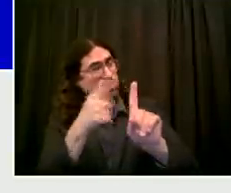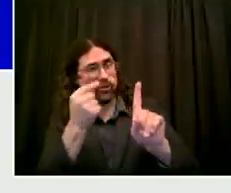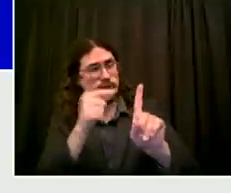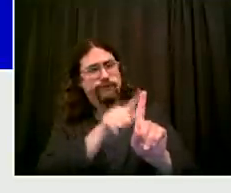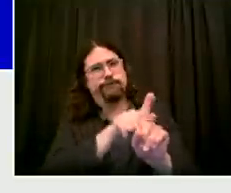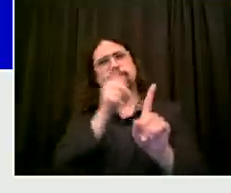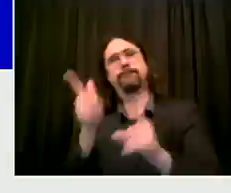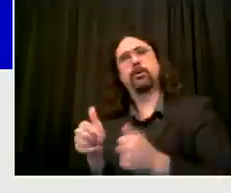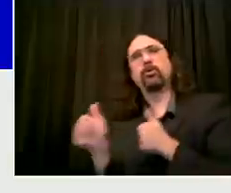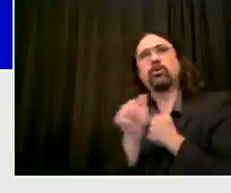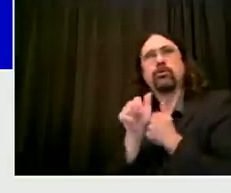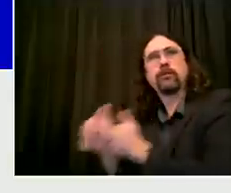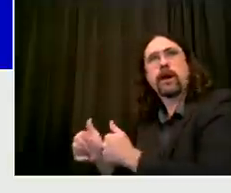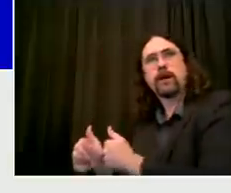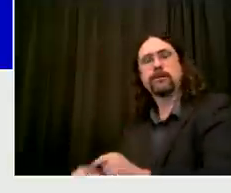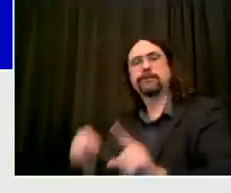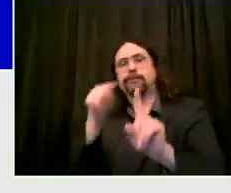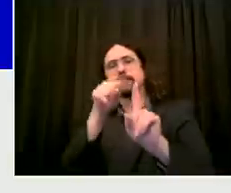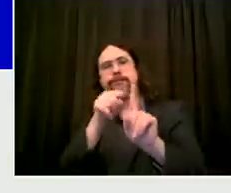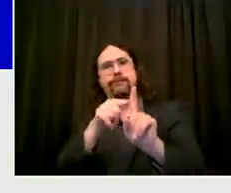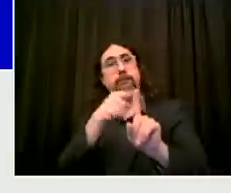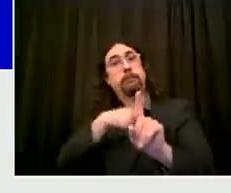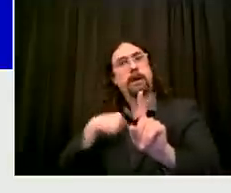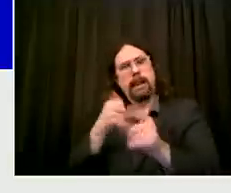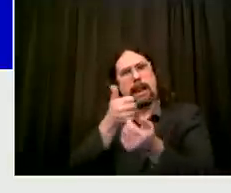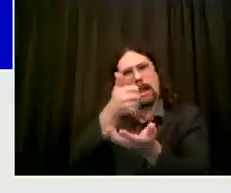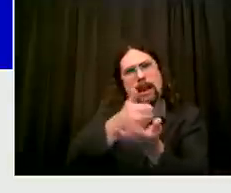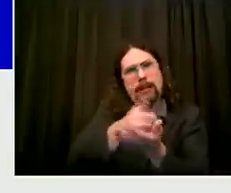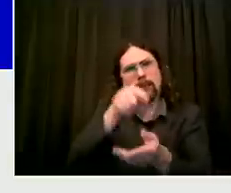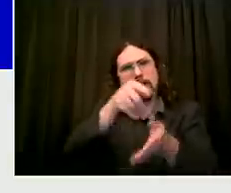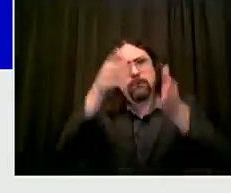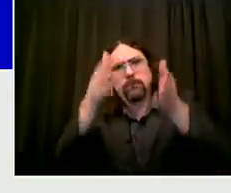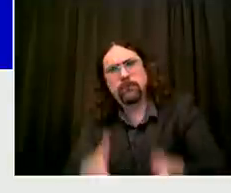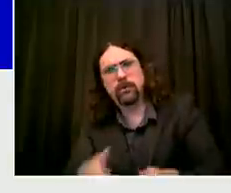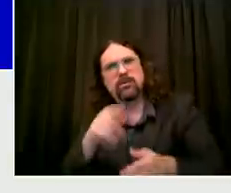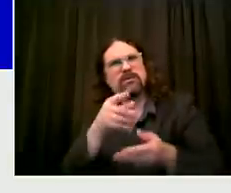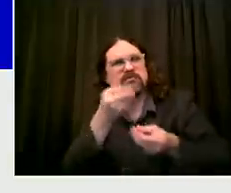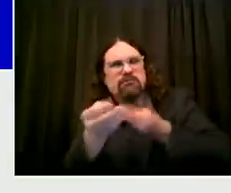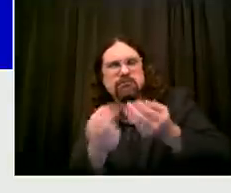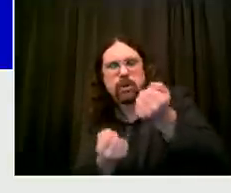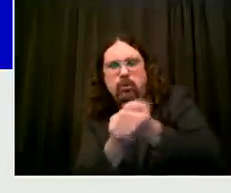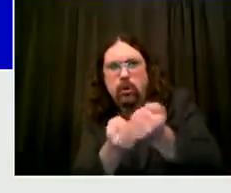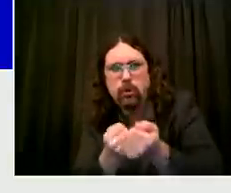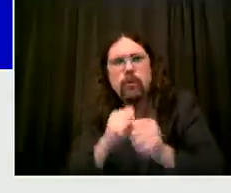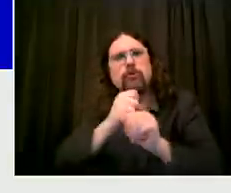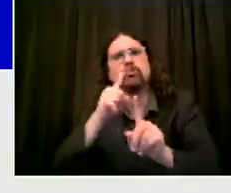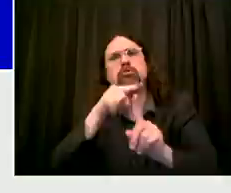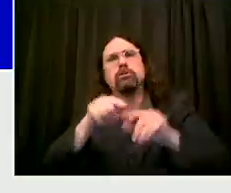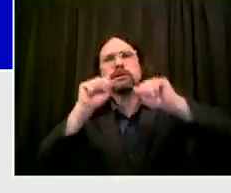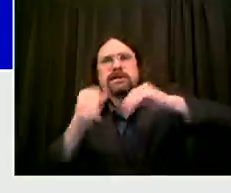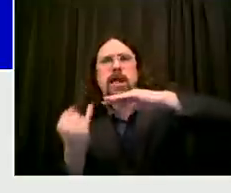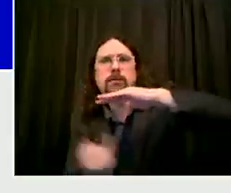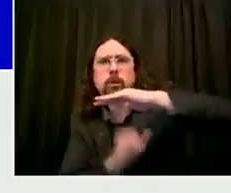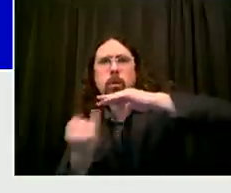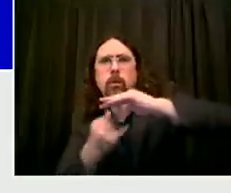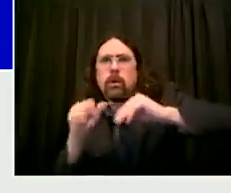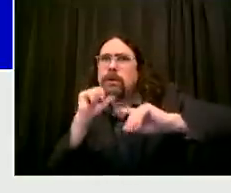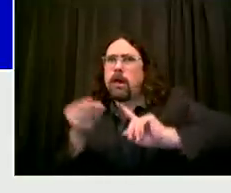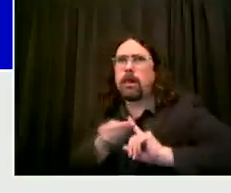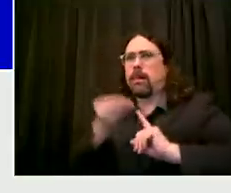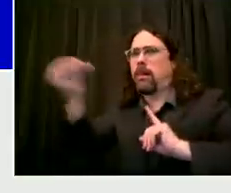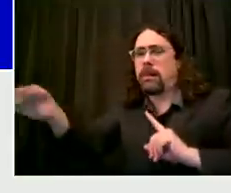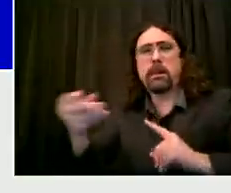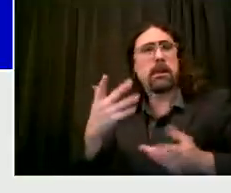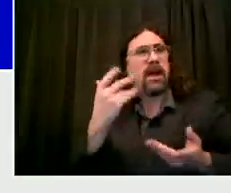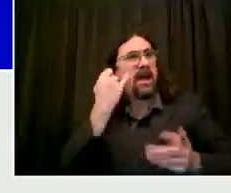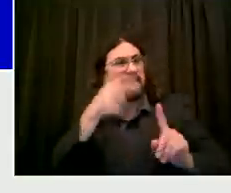help isolating at home, anyone needs to be quarantined, has that support. This approach is the offense